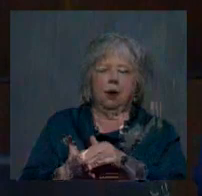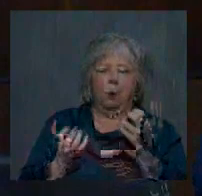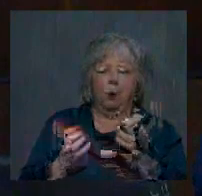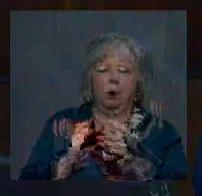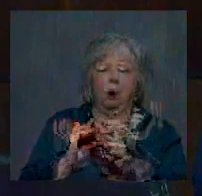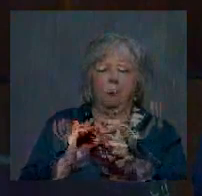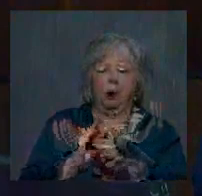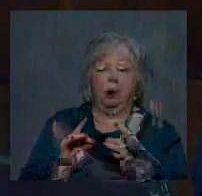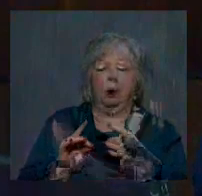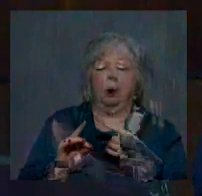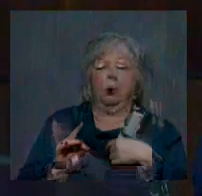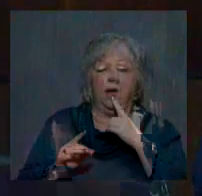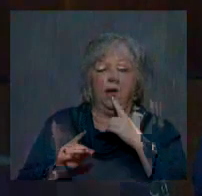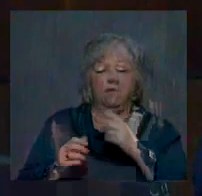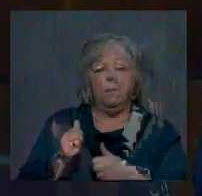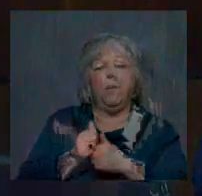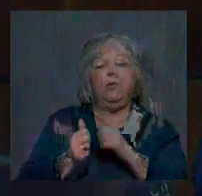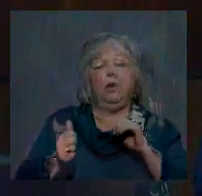We have